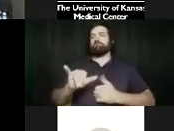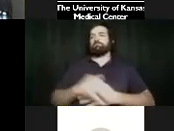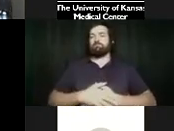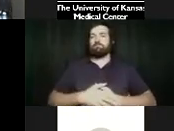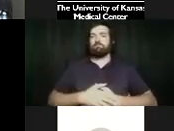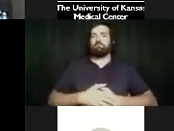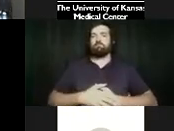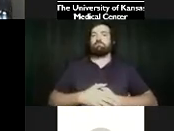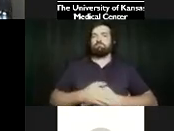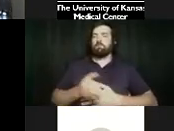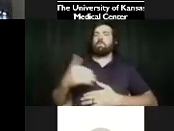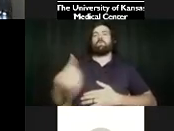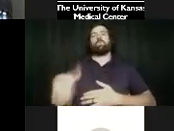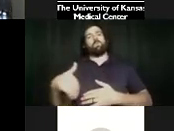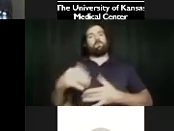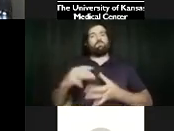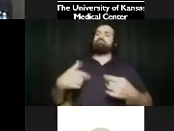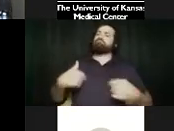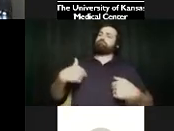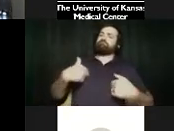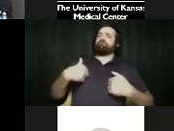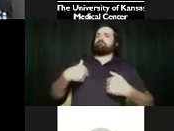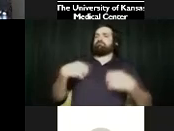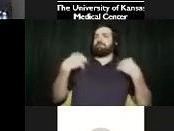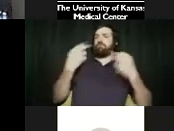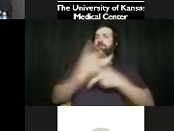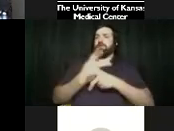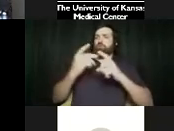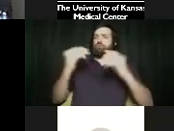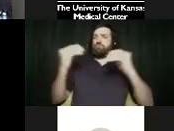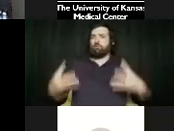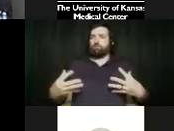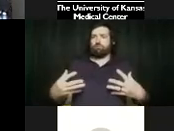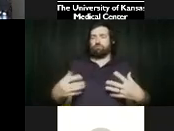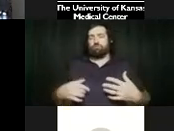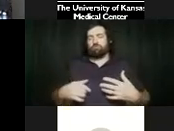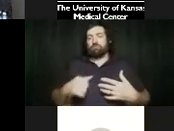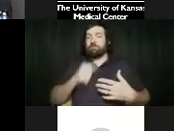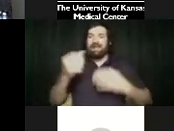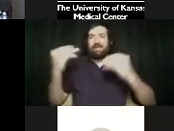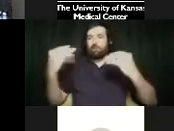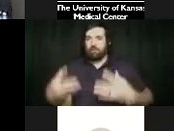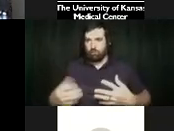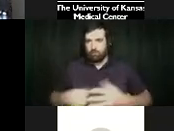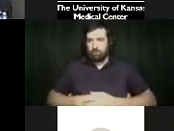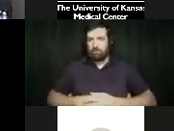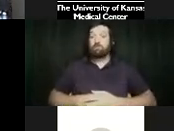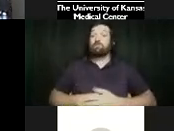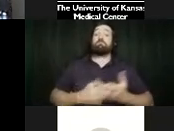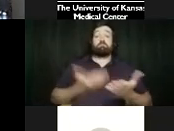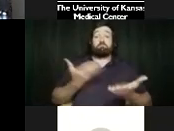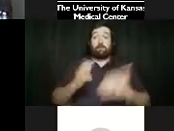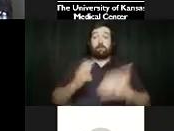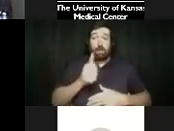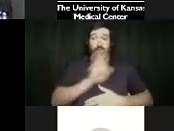say, well, gosh, I'm a healthcare professional. I'm not an educator. And I understand this may not be your expertise, but